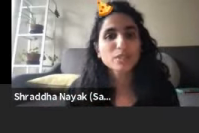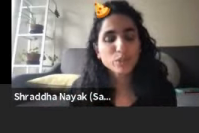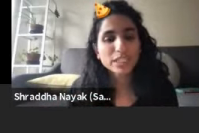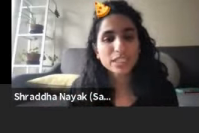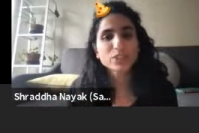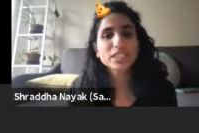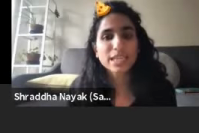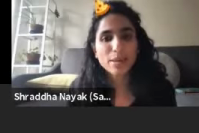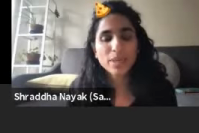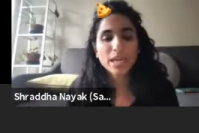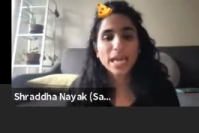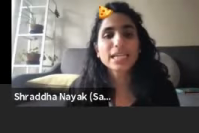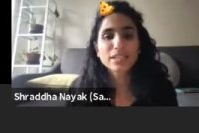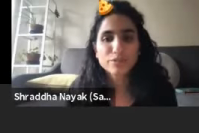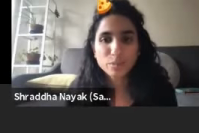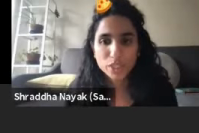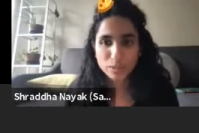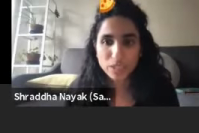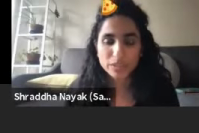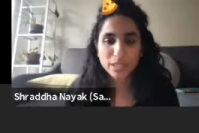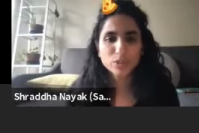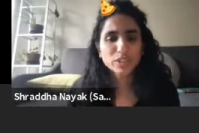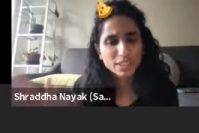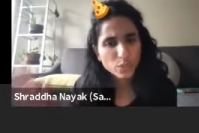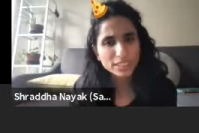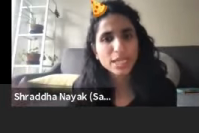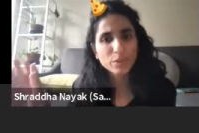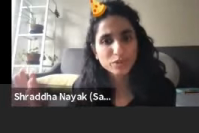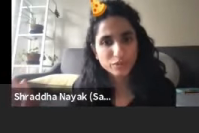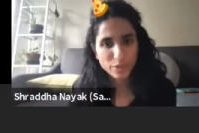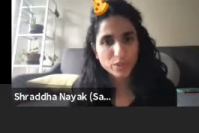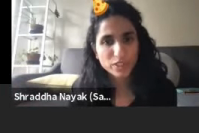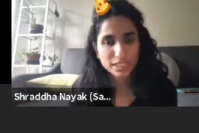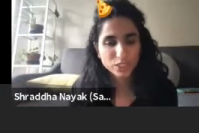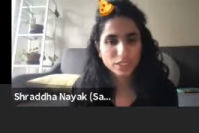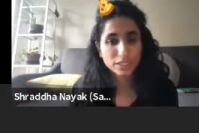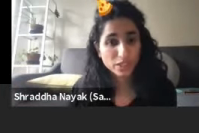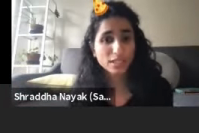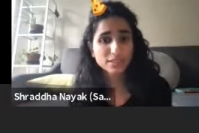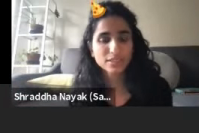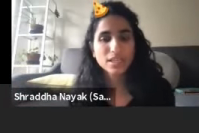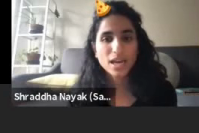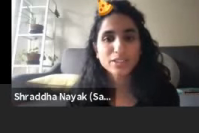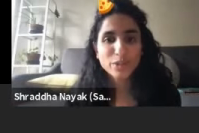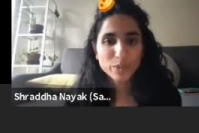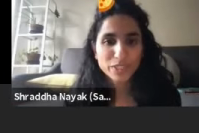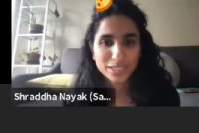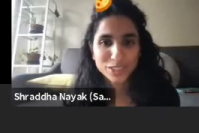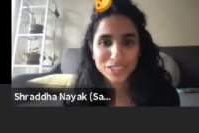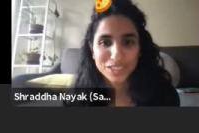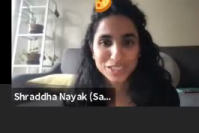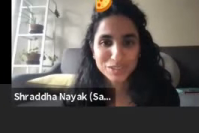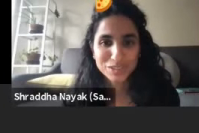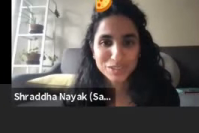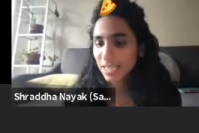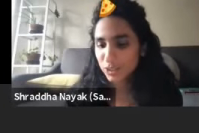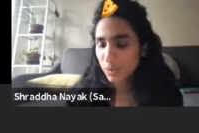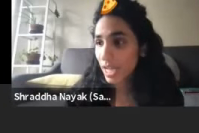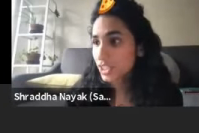for the community to see them and get information about them. So this is one type of representation. There are other representations as